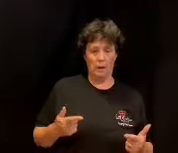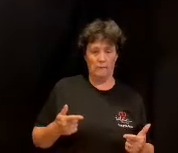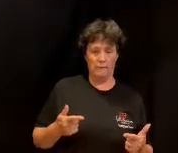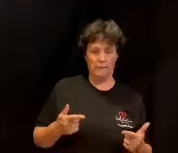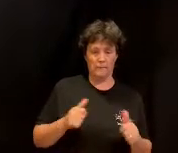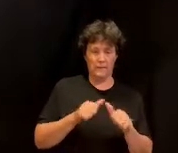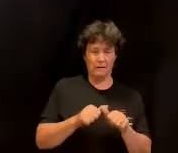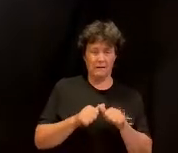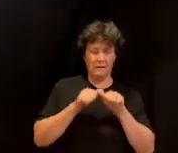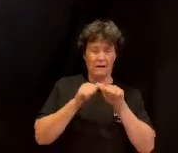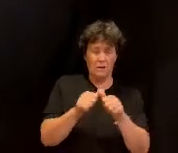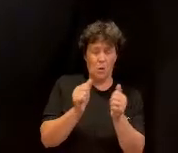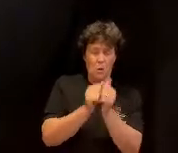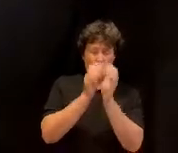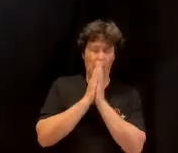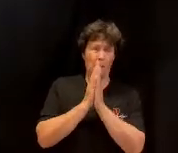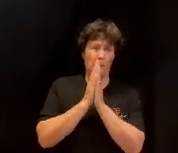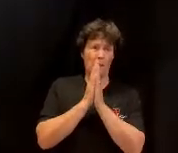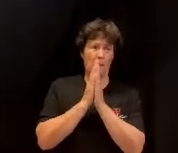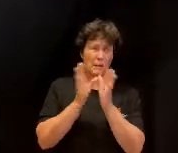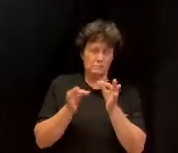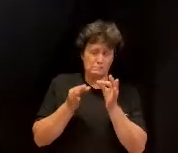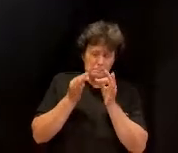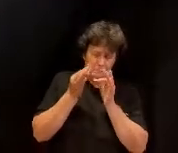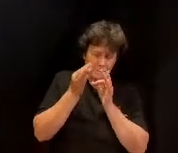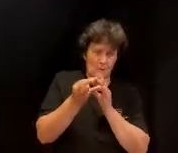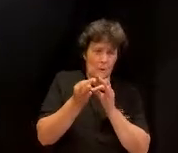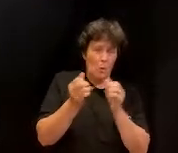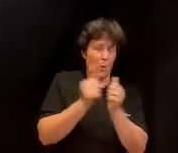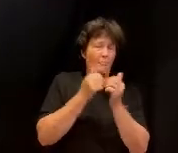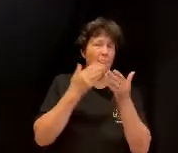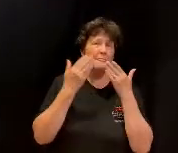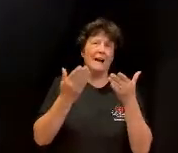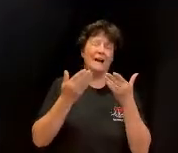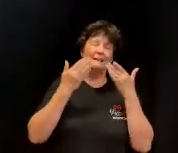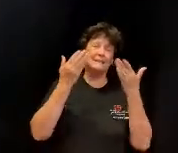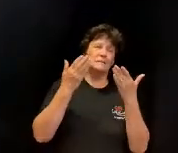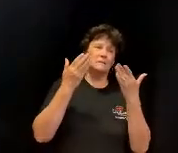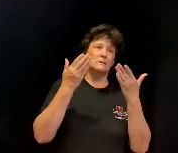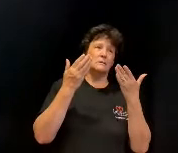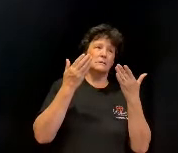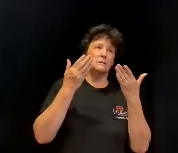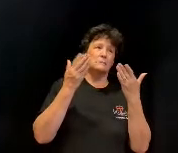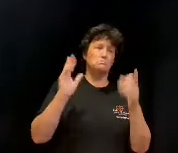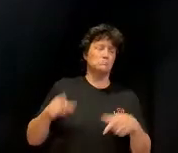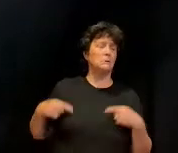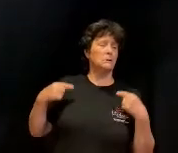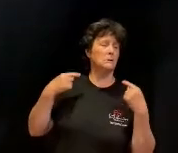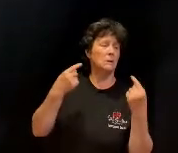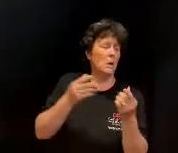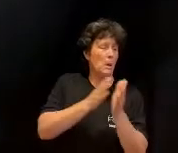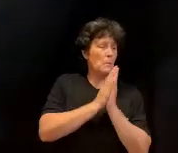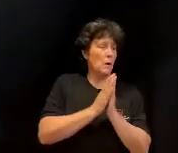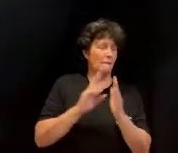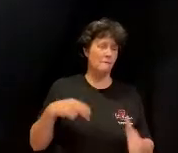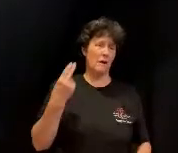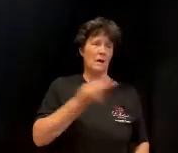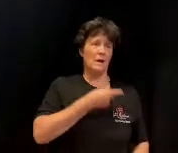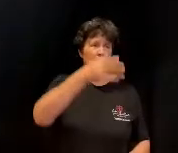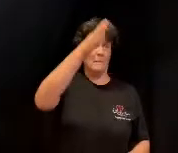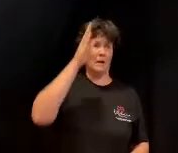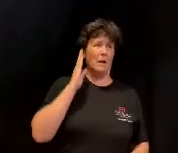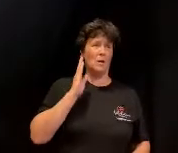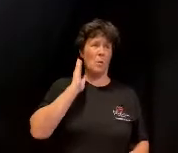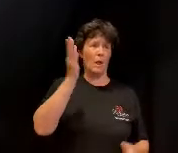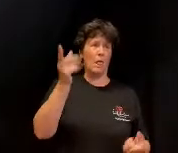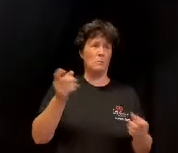Continue earnestly in prayer and be vigilant in it with thanksgiving. Verse 3. Meanwhile, praying also for us that God would open to